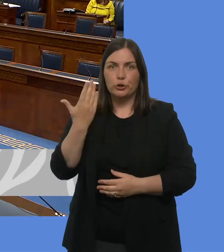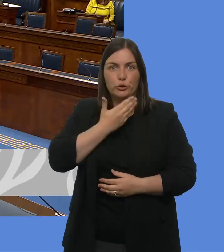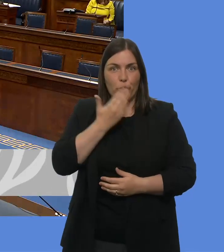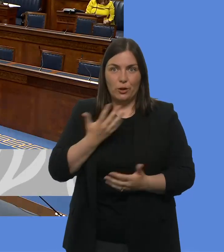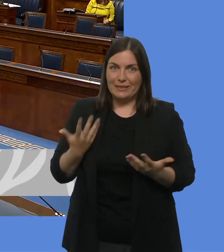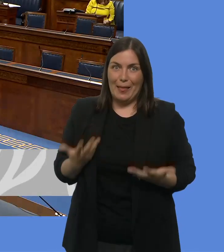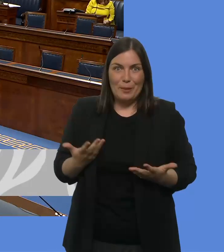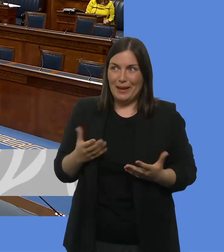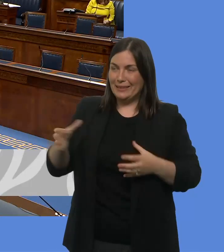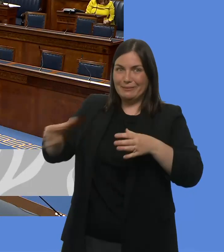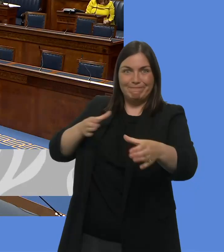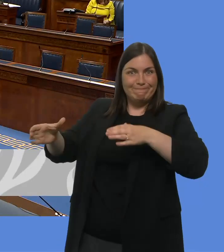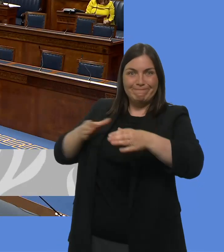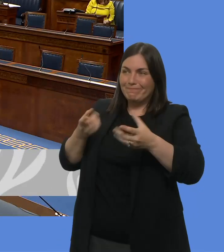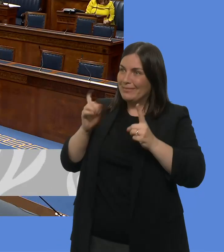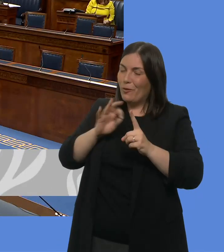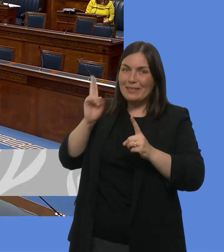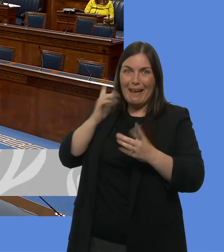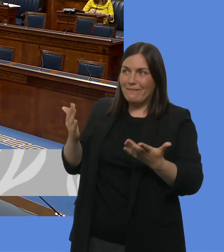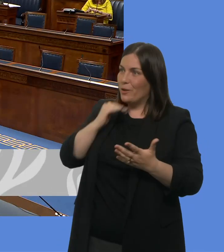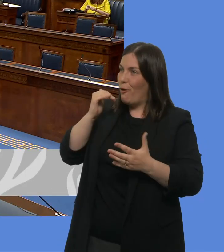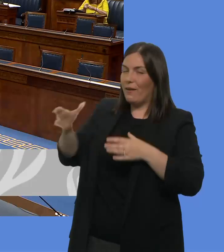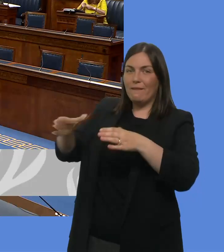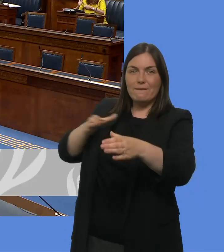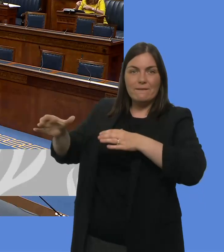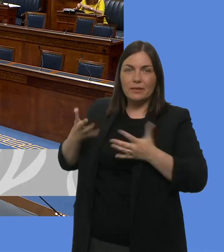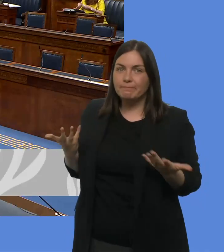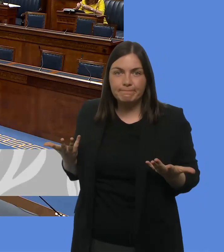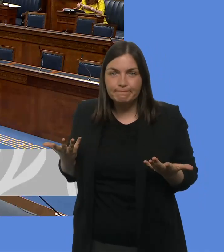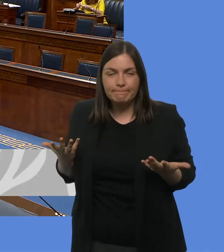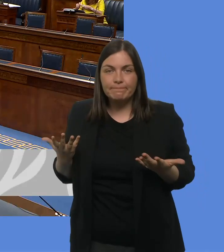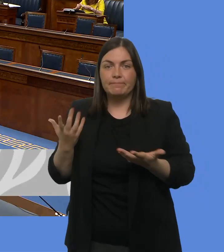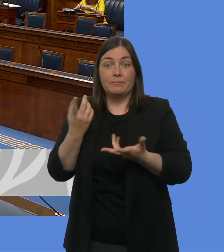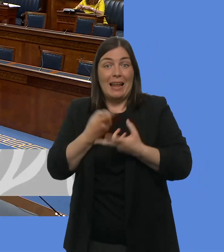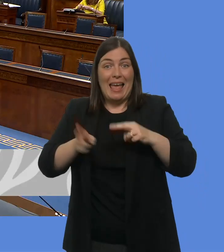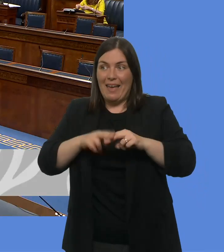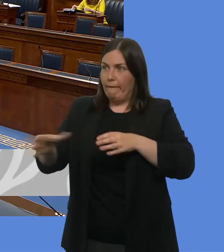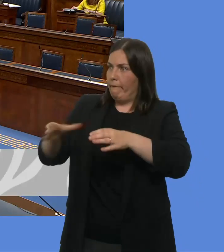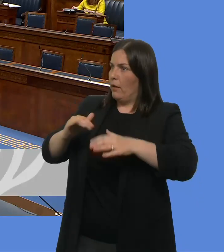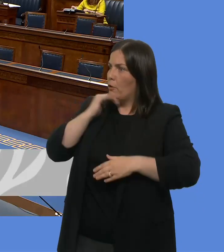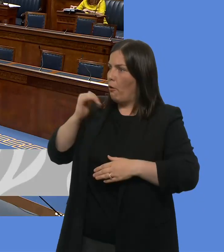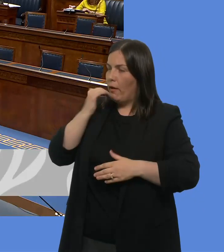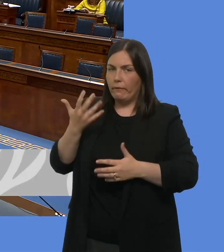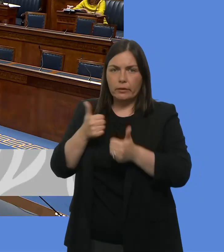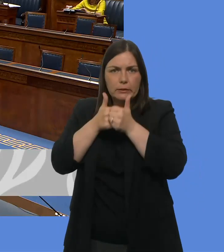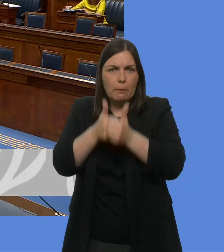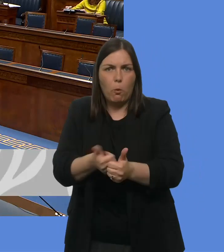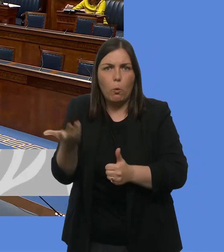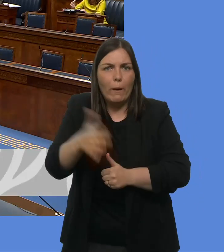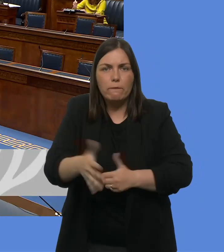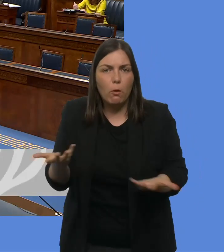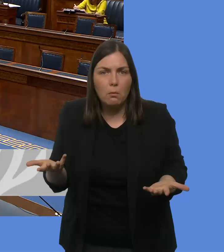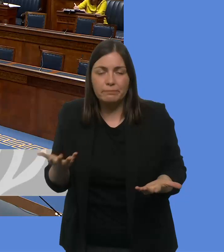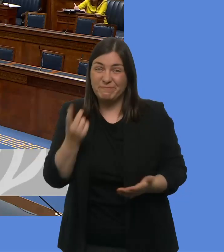The shortfall in trained professionals compromise the level of support available for deaf children, risking long-term negative impacts on their education